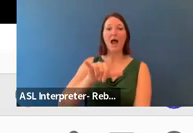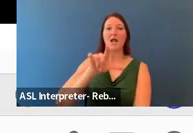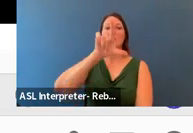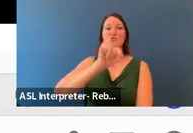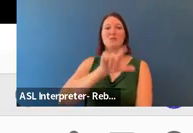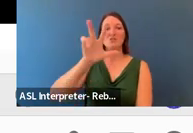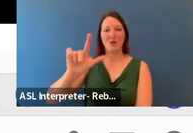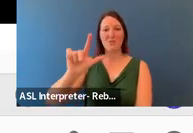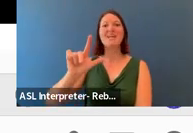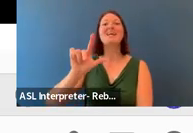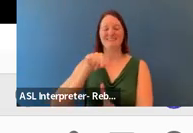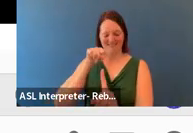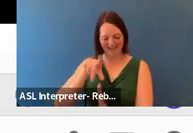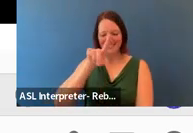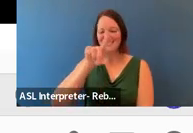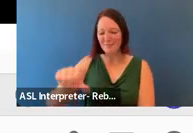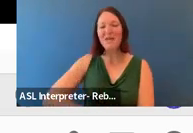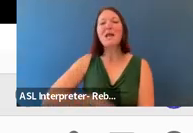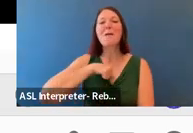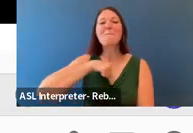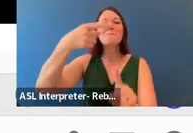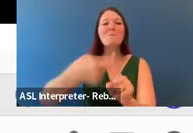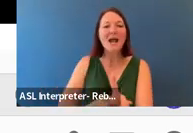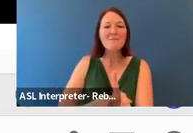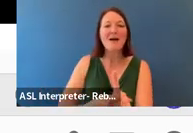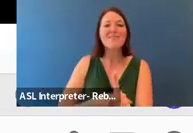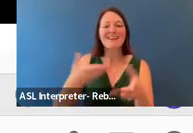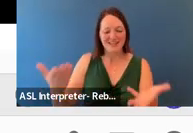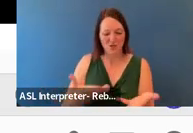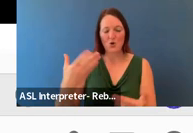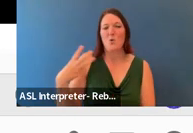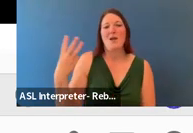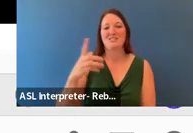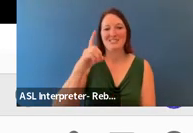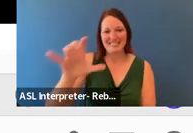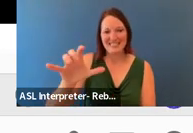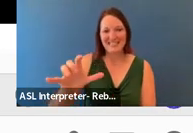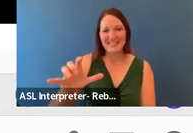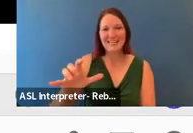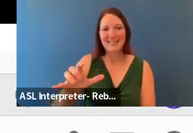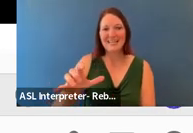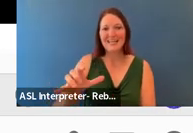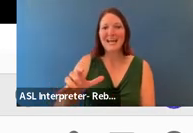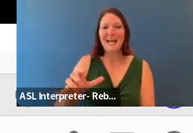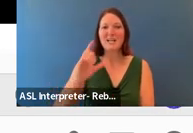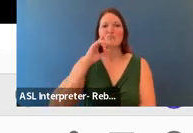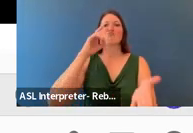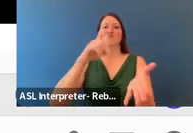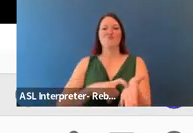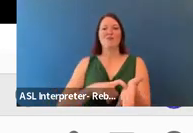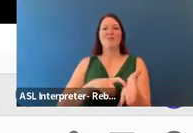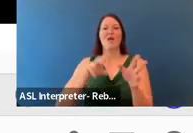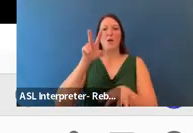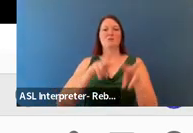2023 as Disability Pride Month in Washington, D.C., and do commend this observance to